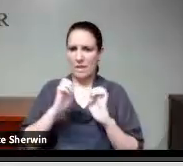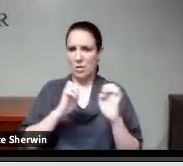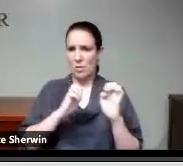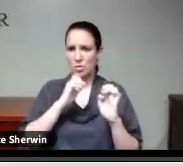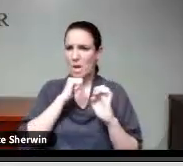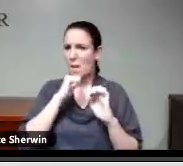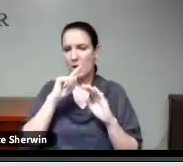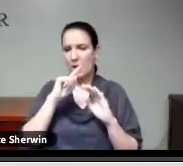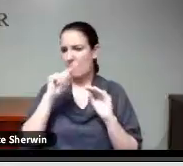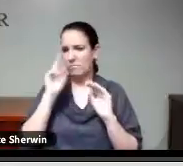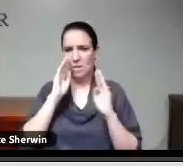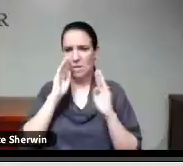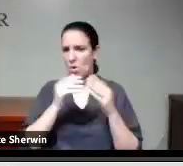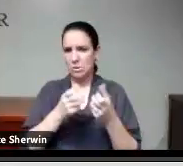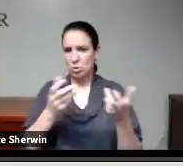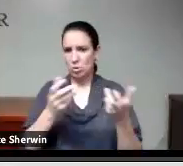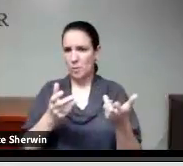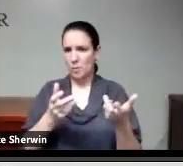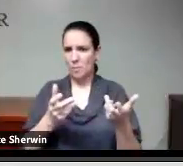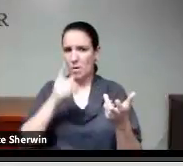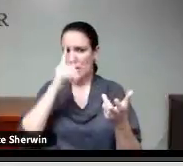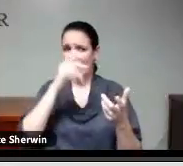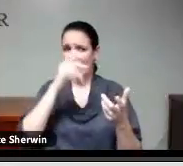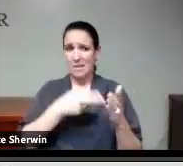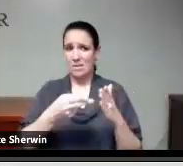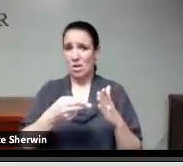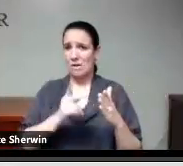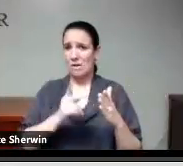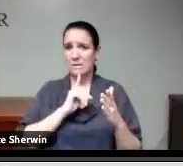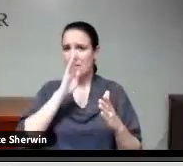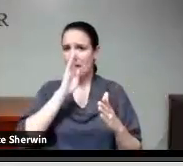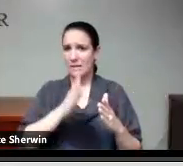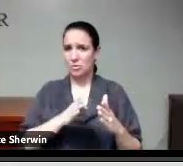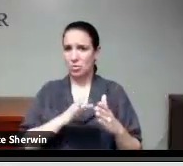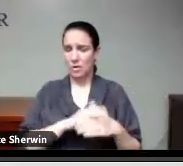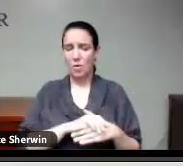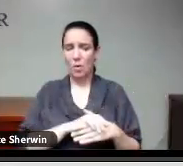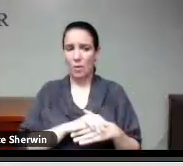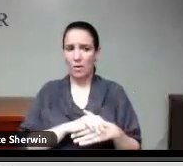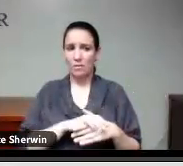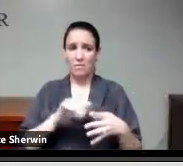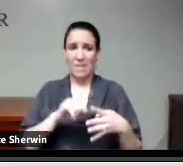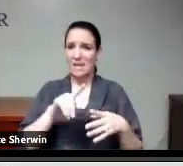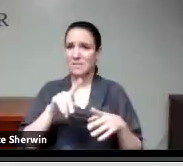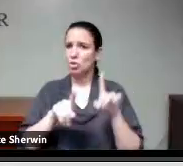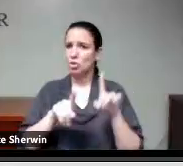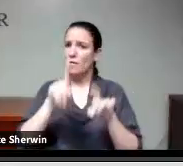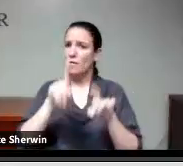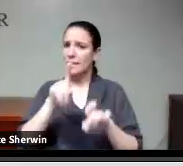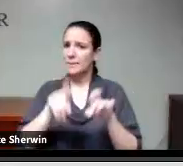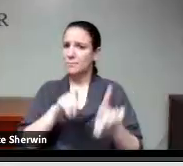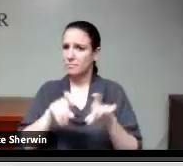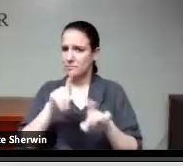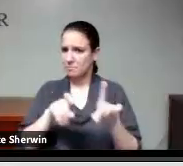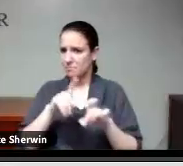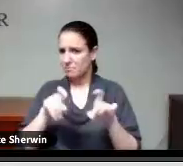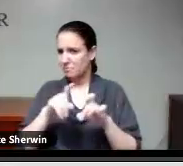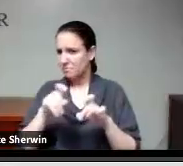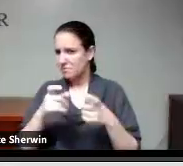level 1 because it's something that's probably much more straightforward. Common methodology for this is surveys, doing a survey of